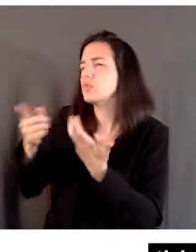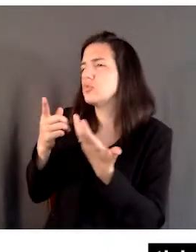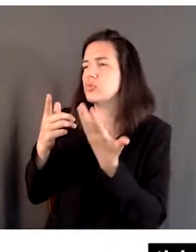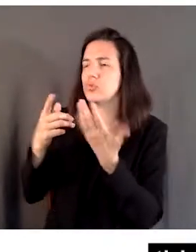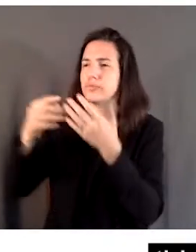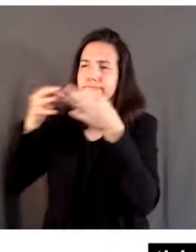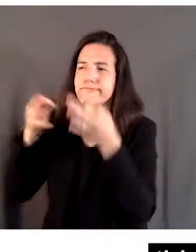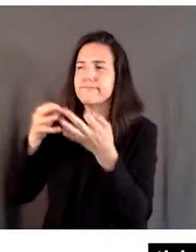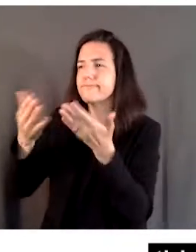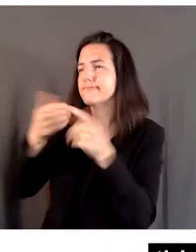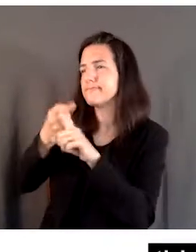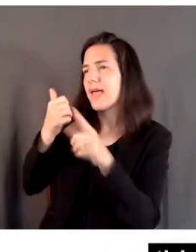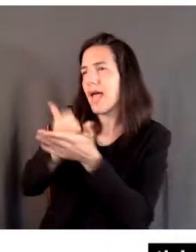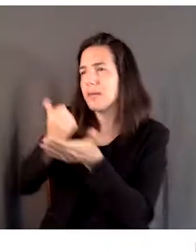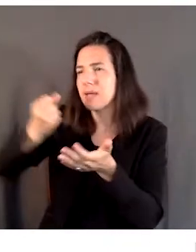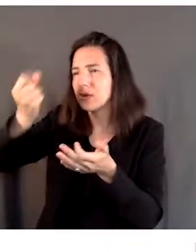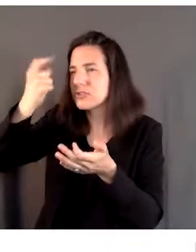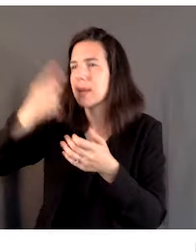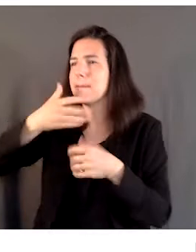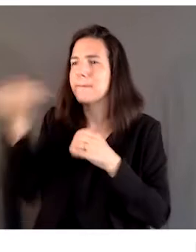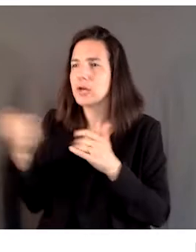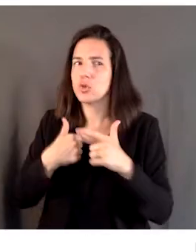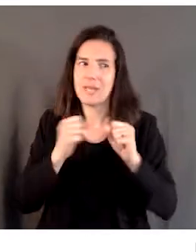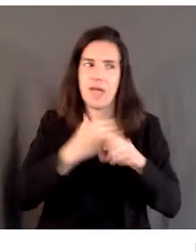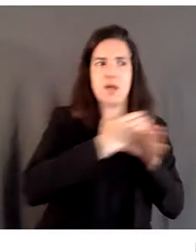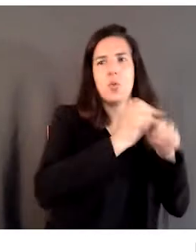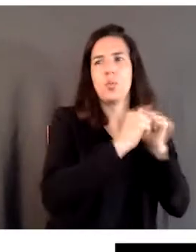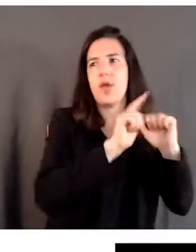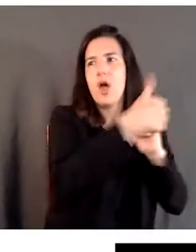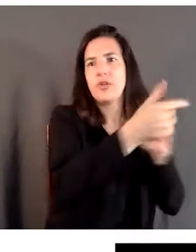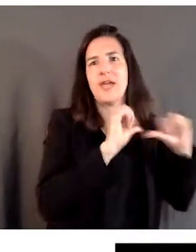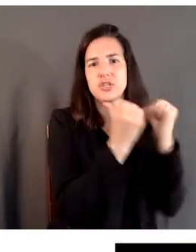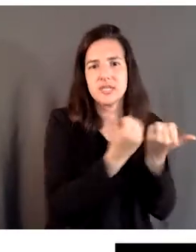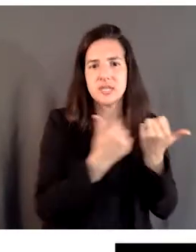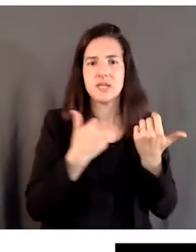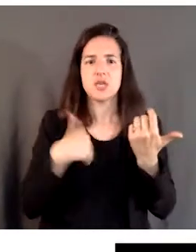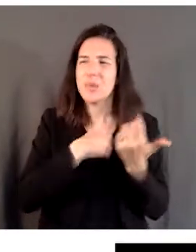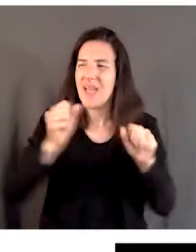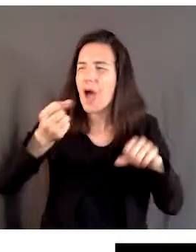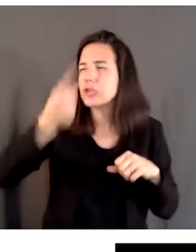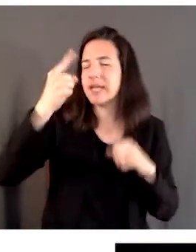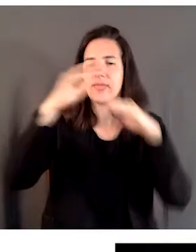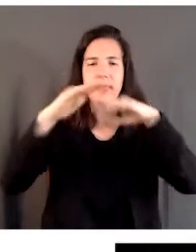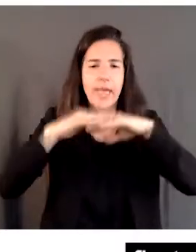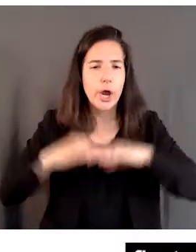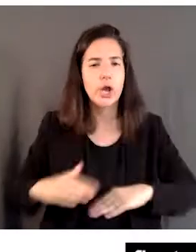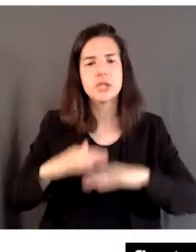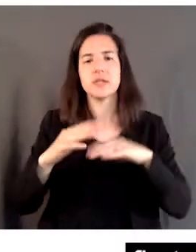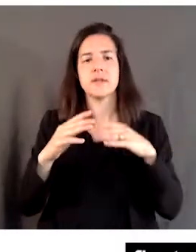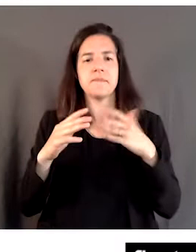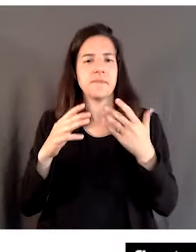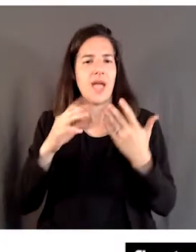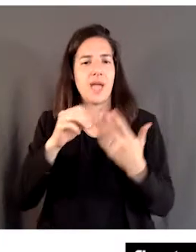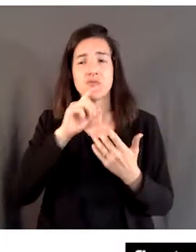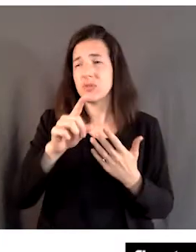about the layers that are being dealt with by different people from different communities, and how we have to acknowledge it first